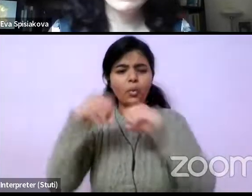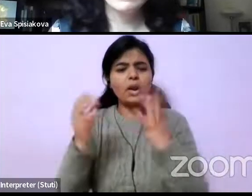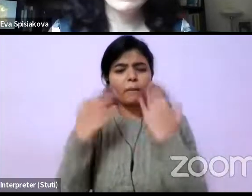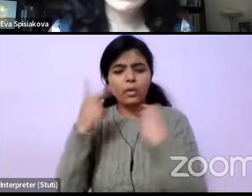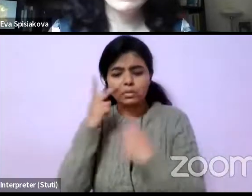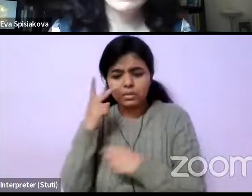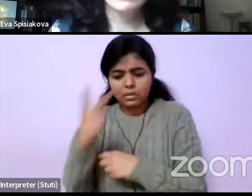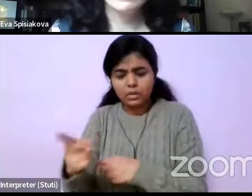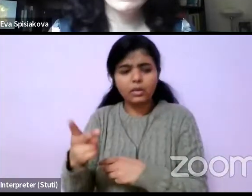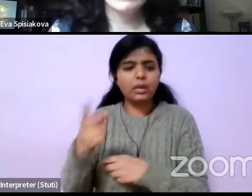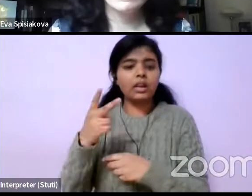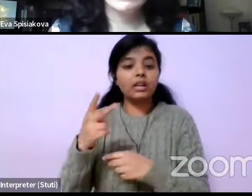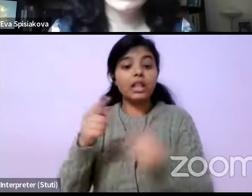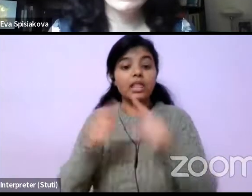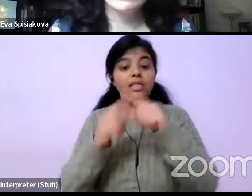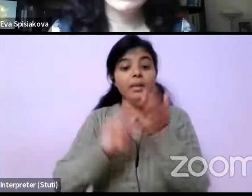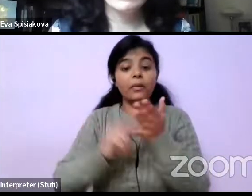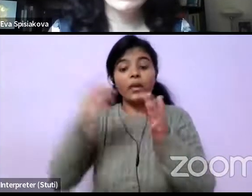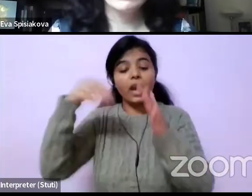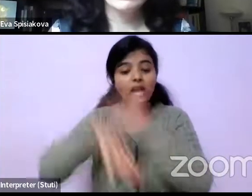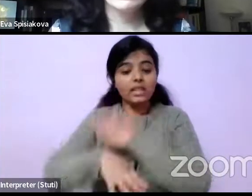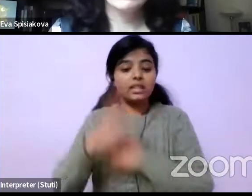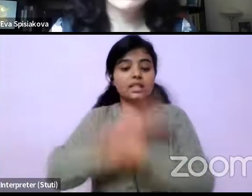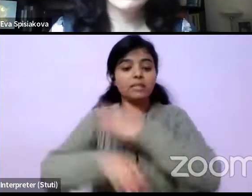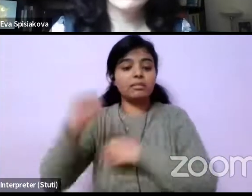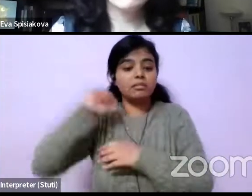of disabled in Tamil Nadu. Mostly you will get,